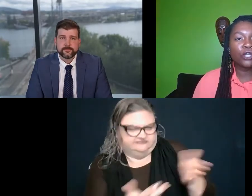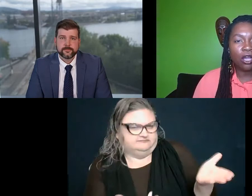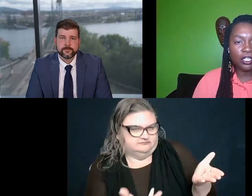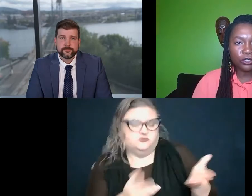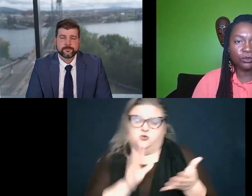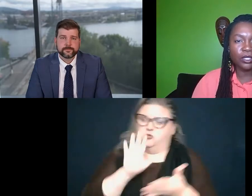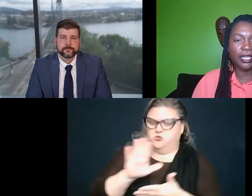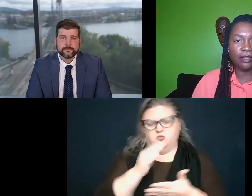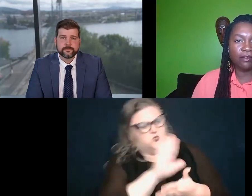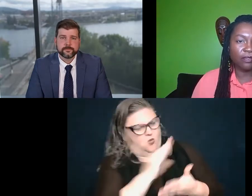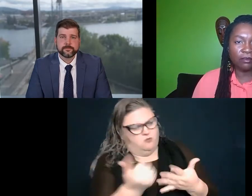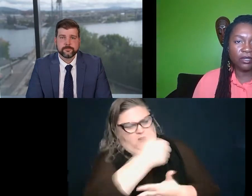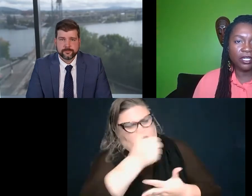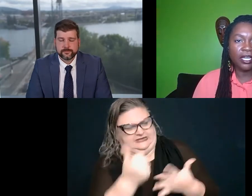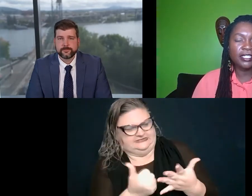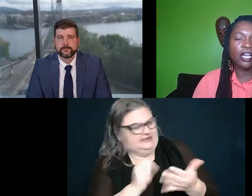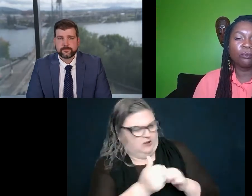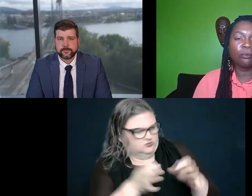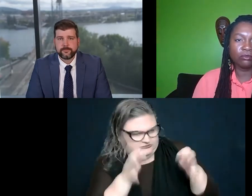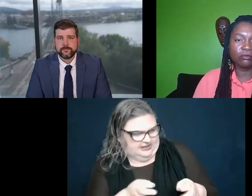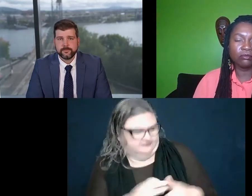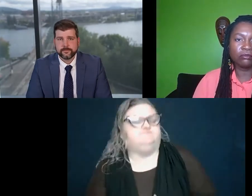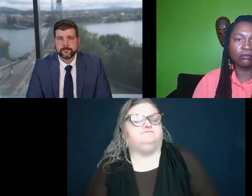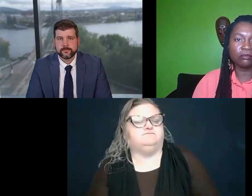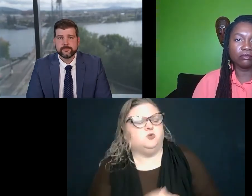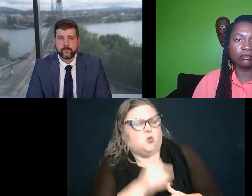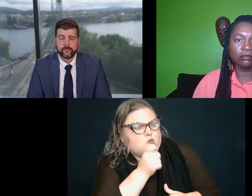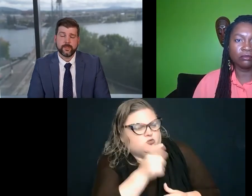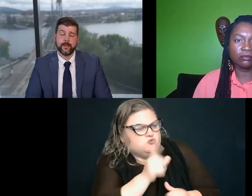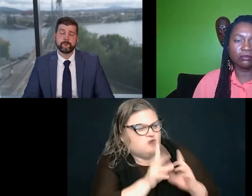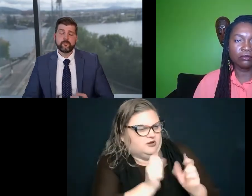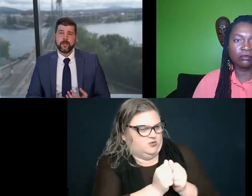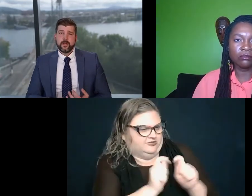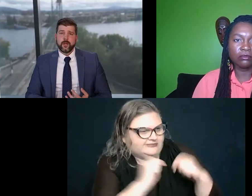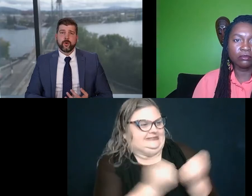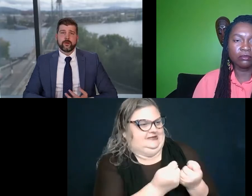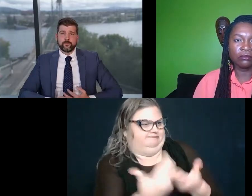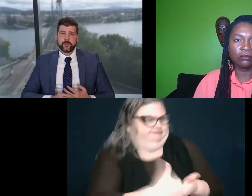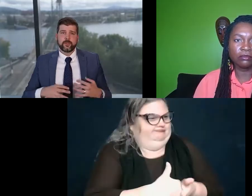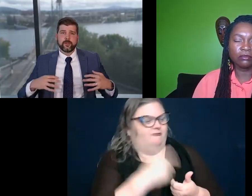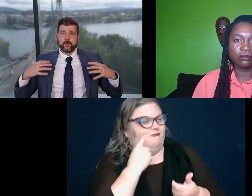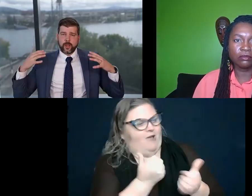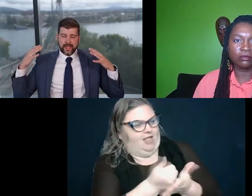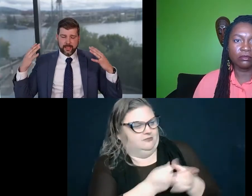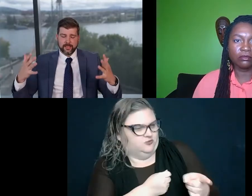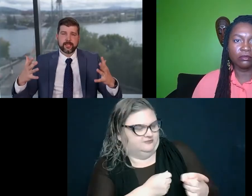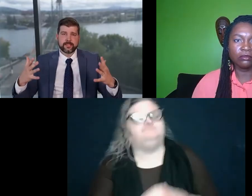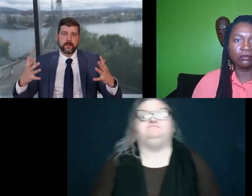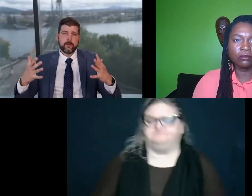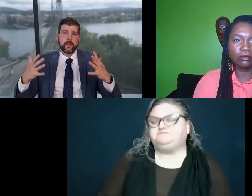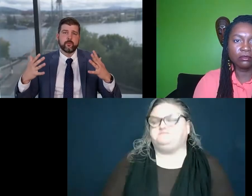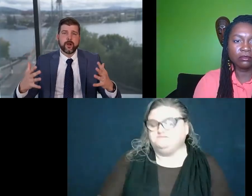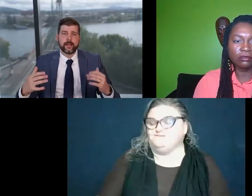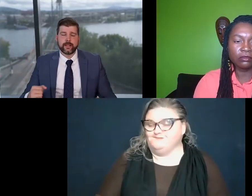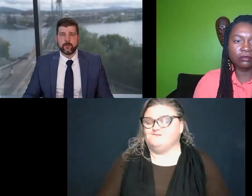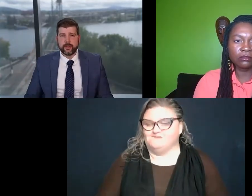priorities and who are you talking to around the community to help you? Yeah. Well, you know, like I said,